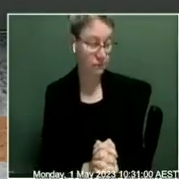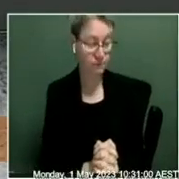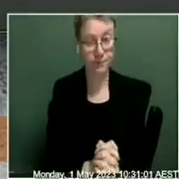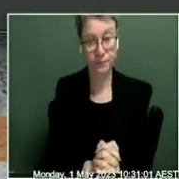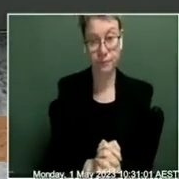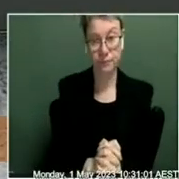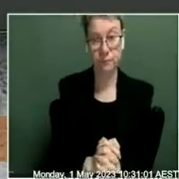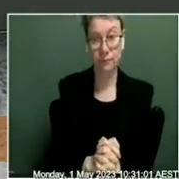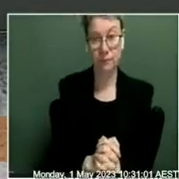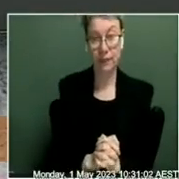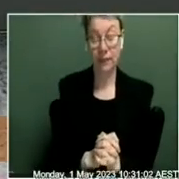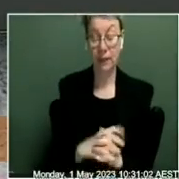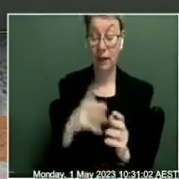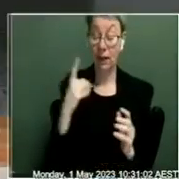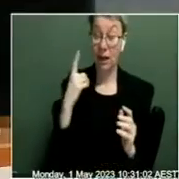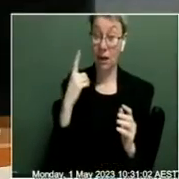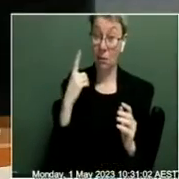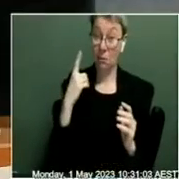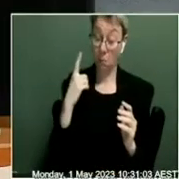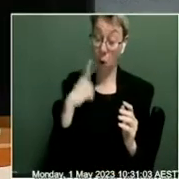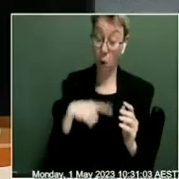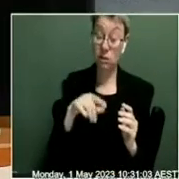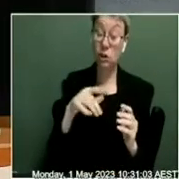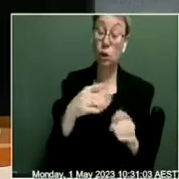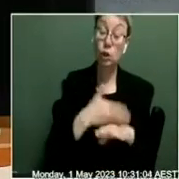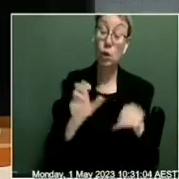for being intoxicated. Yes.